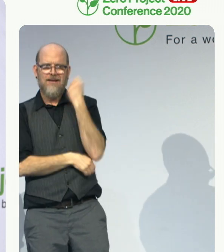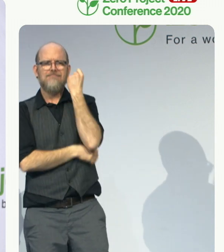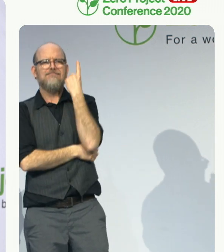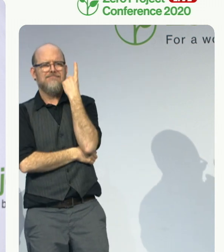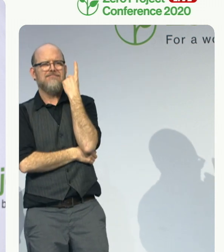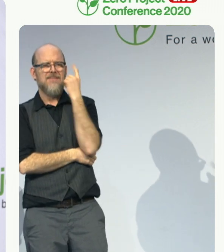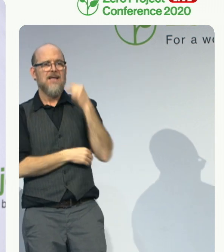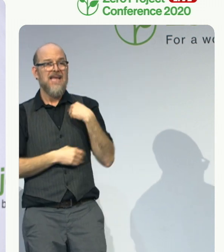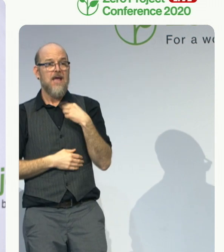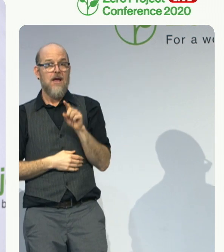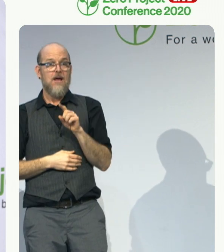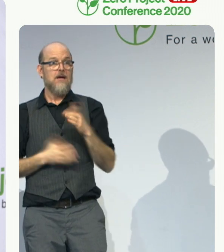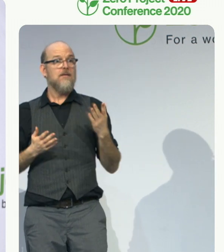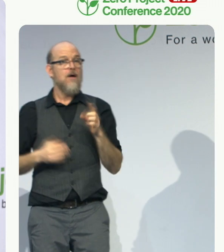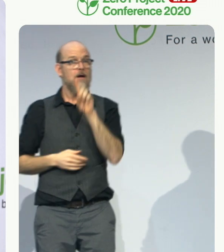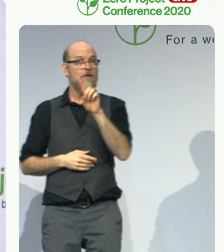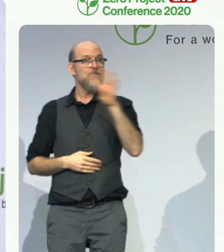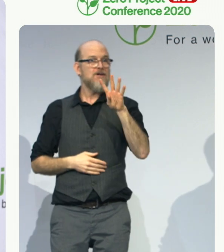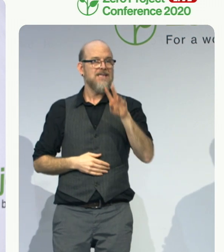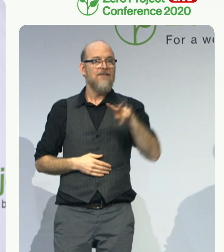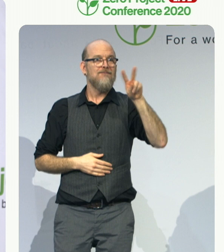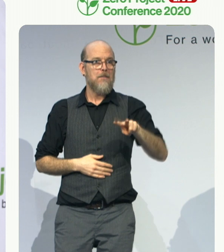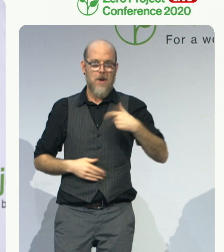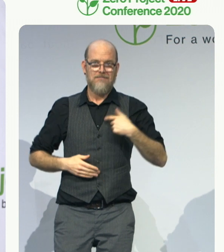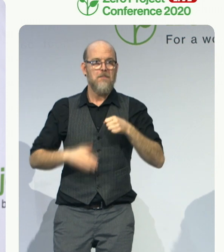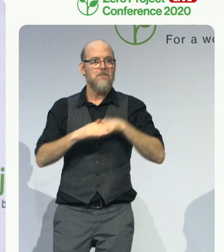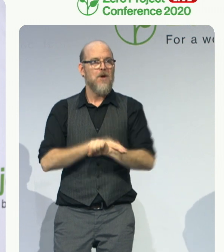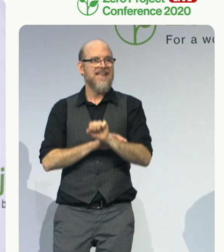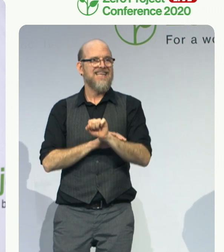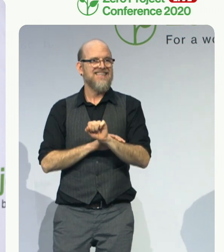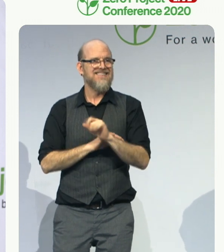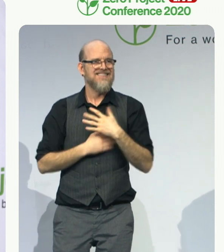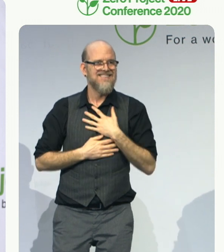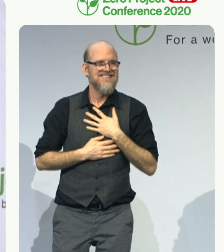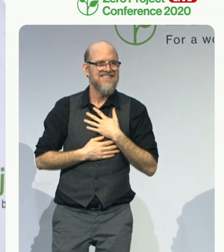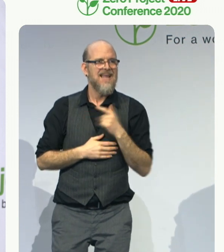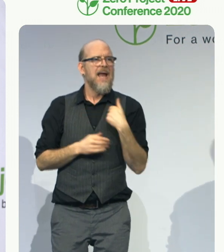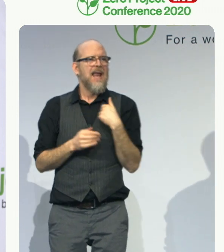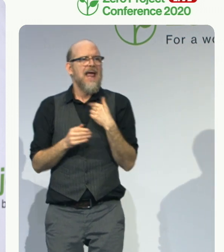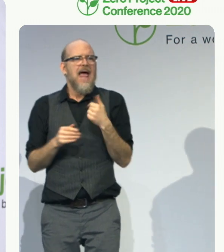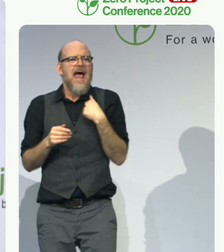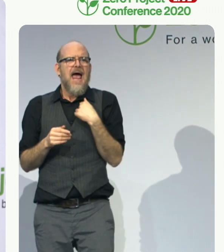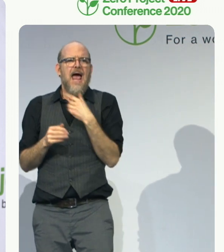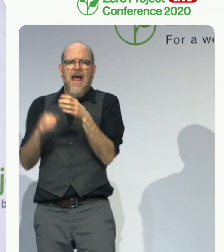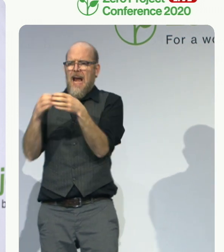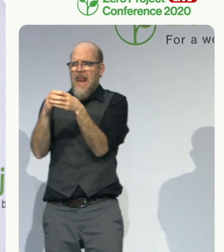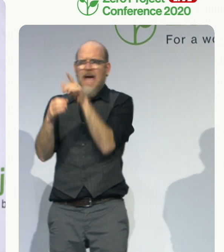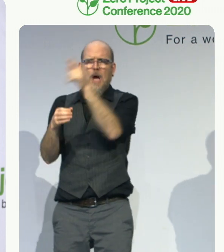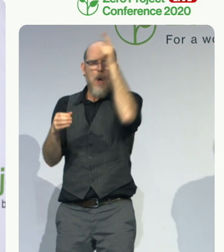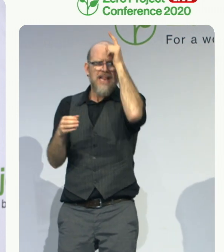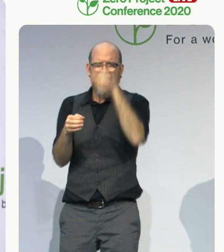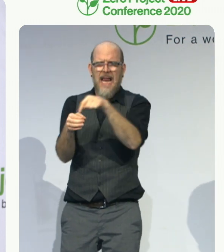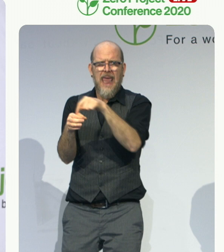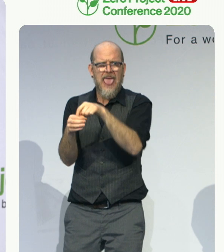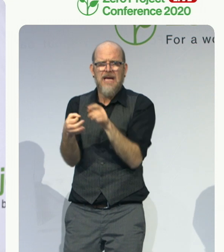We are a small desert country with minimal resources, a country that invests what little we have in our